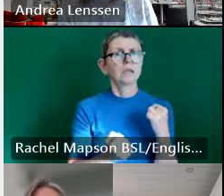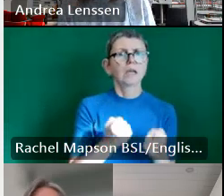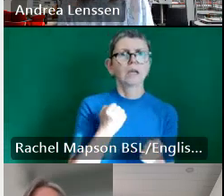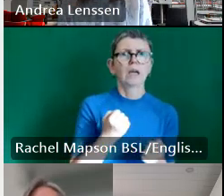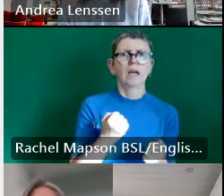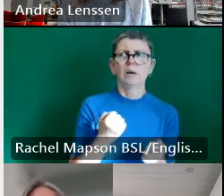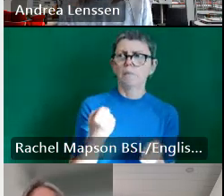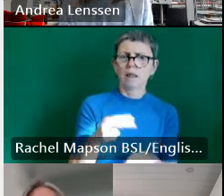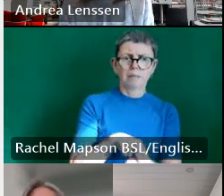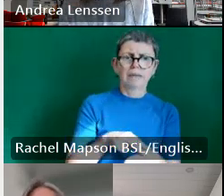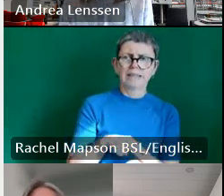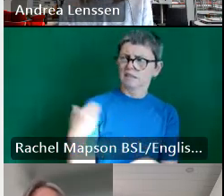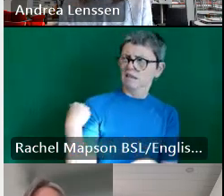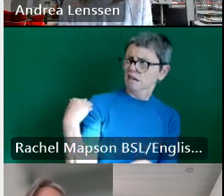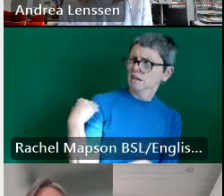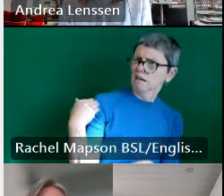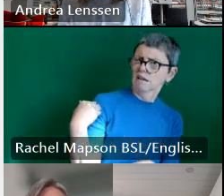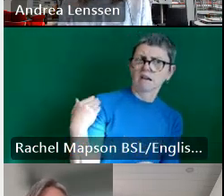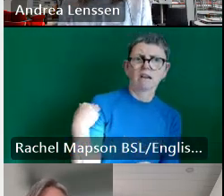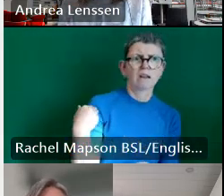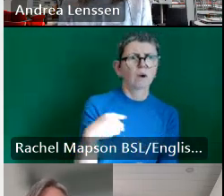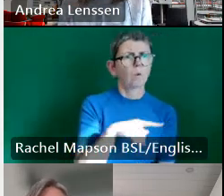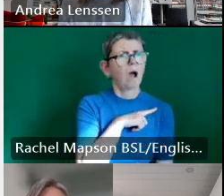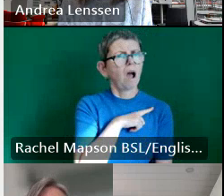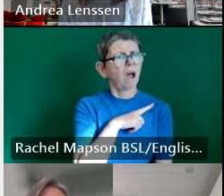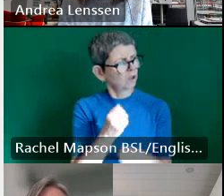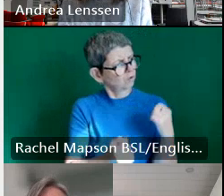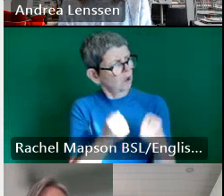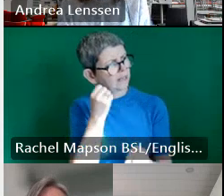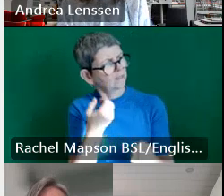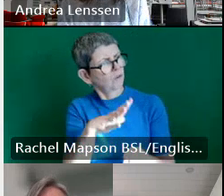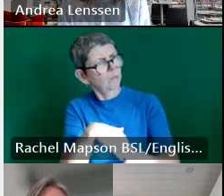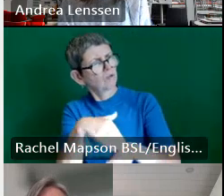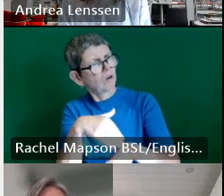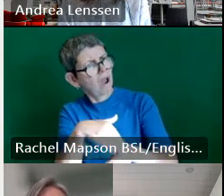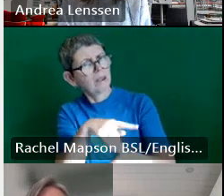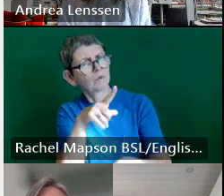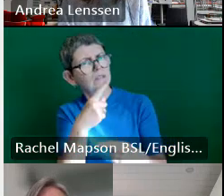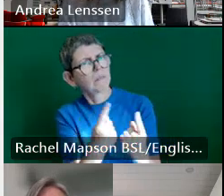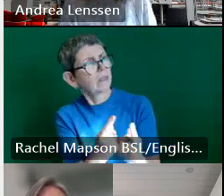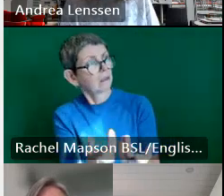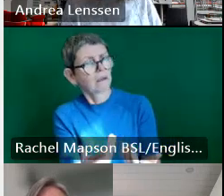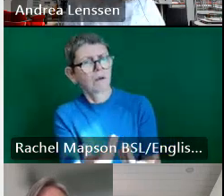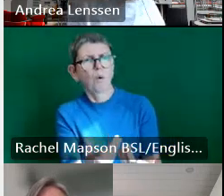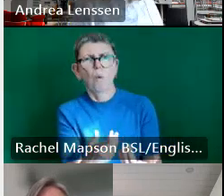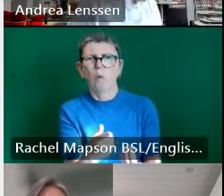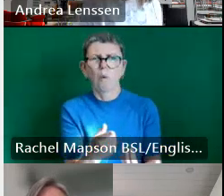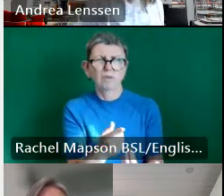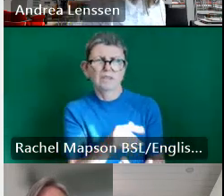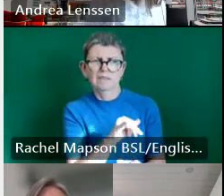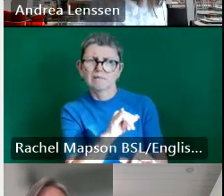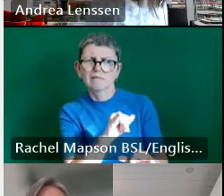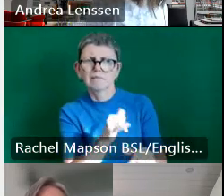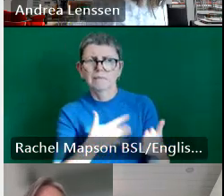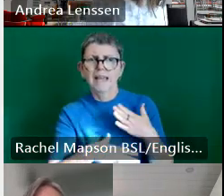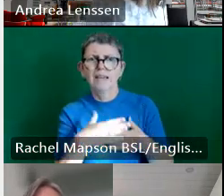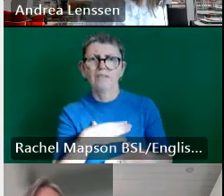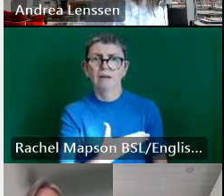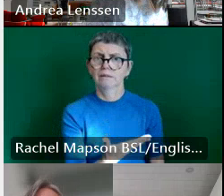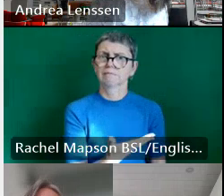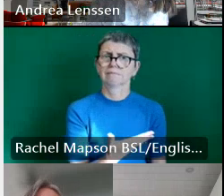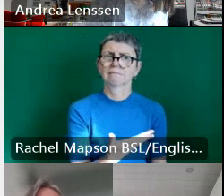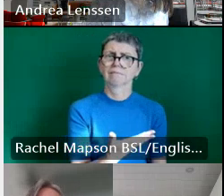harassed by police because of the assumption that they was running from a crime or they were involved in some sort of deviant behavior. All right, so